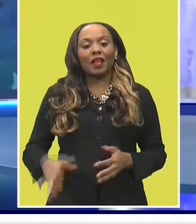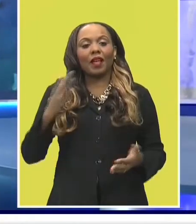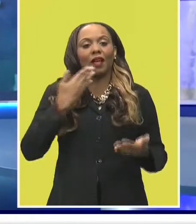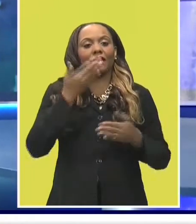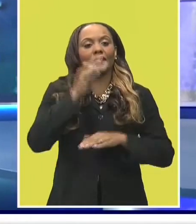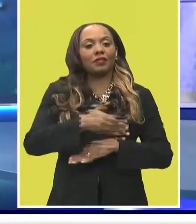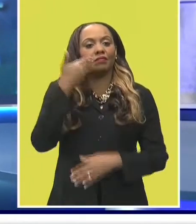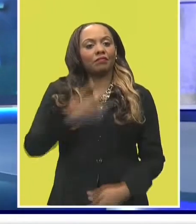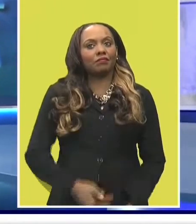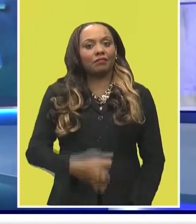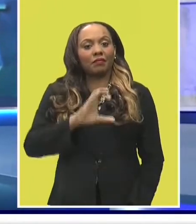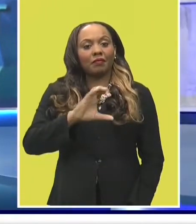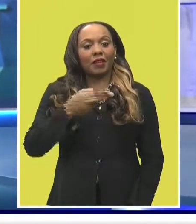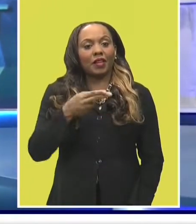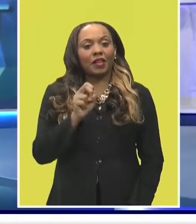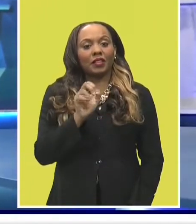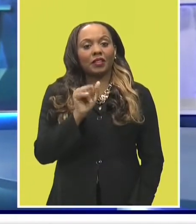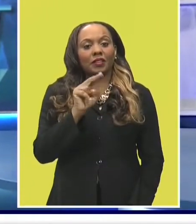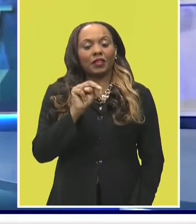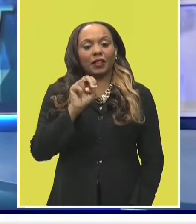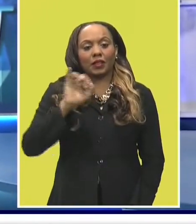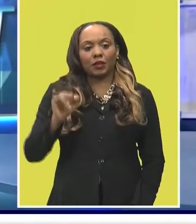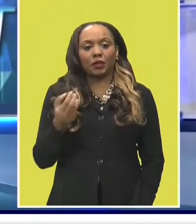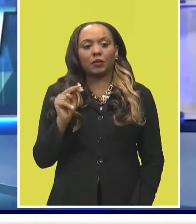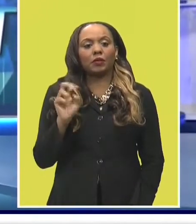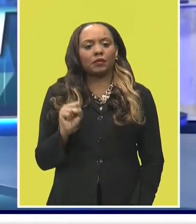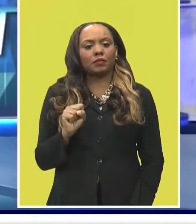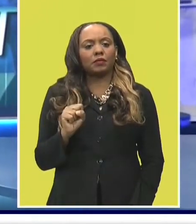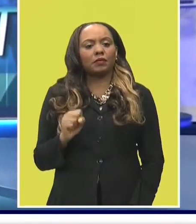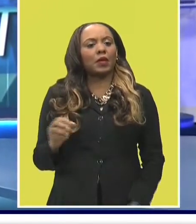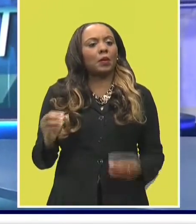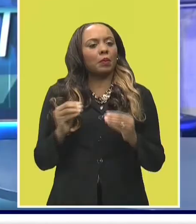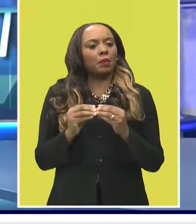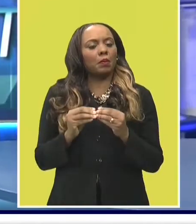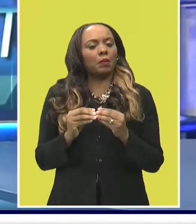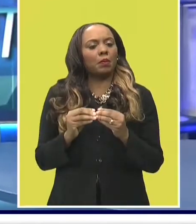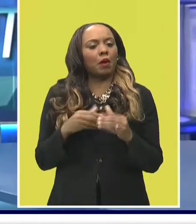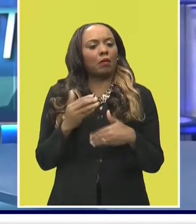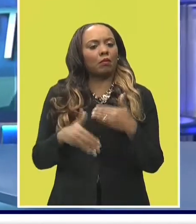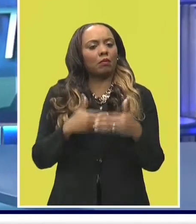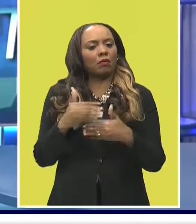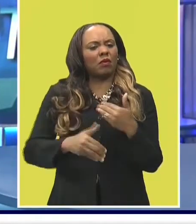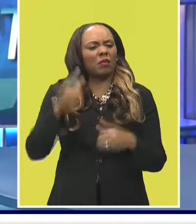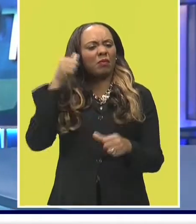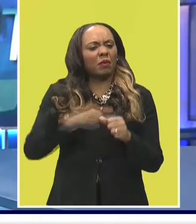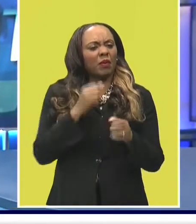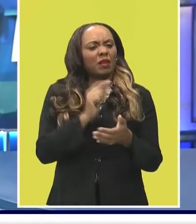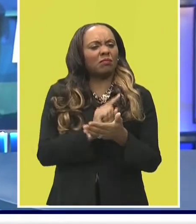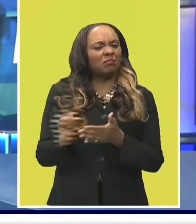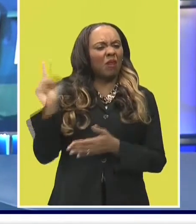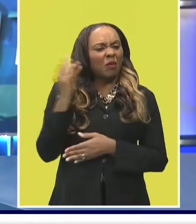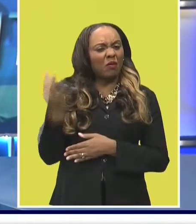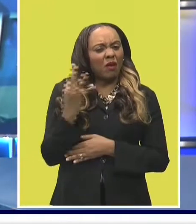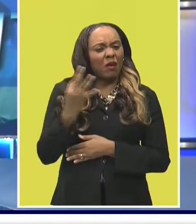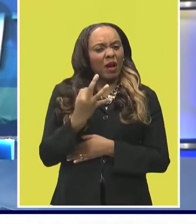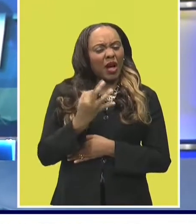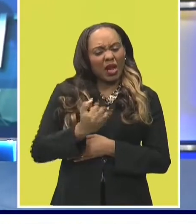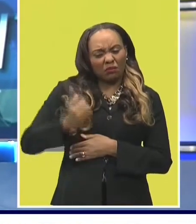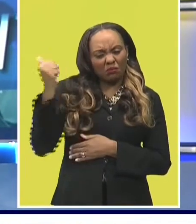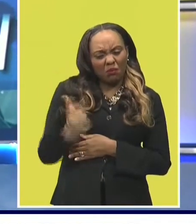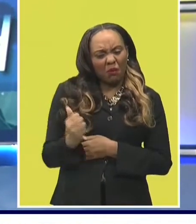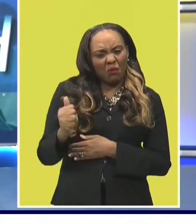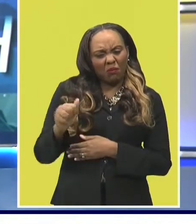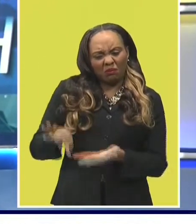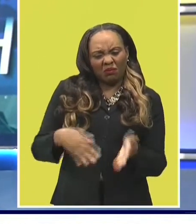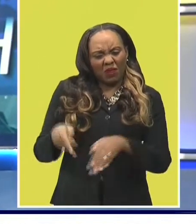I'm Shane Jones, leading the news at 7. Further developments tonight following last Friday's fatal stabbing of a 16-year-old